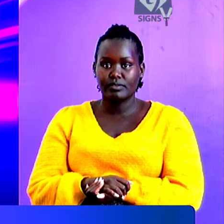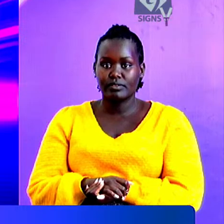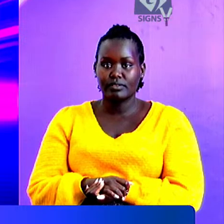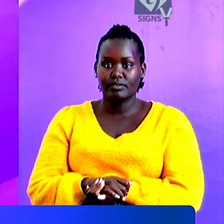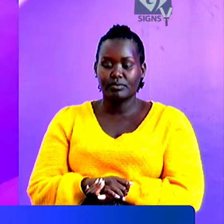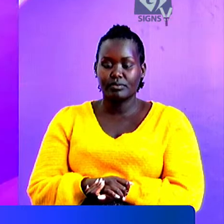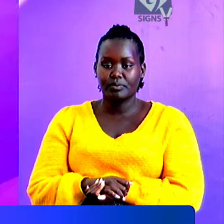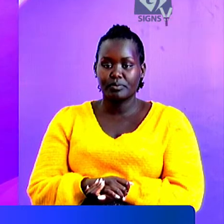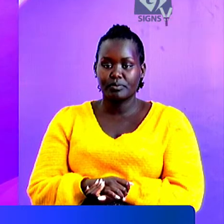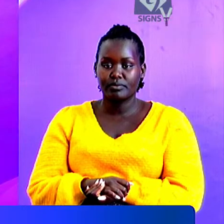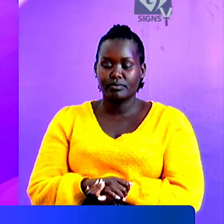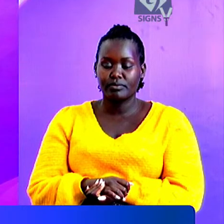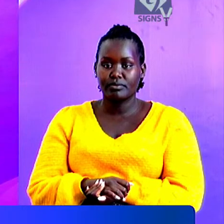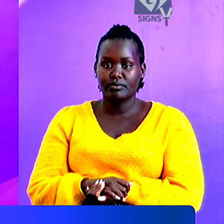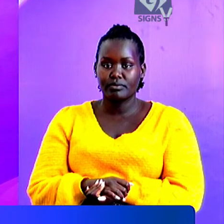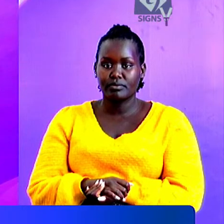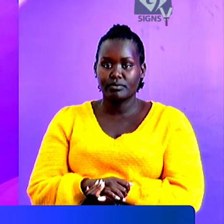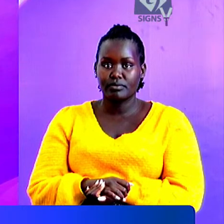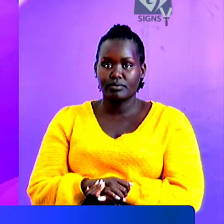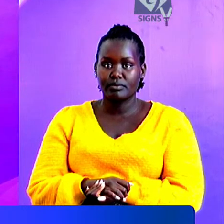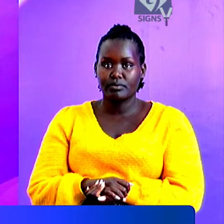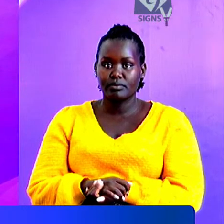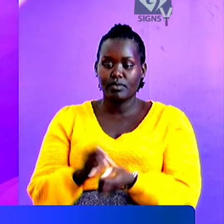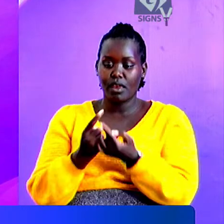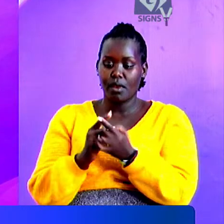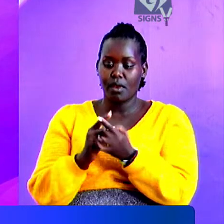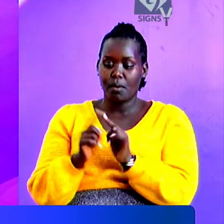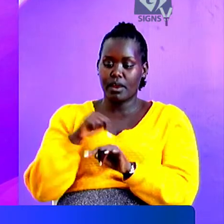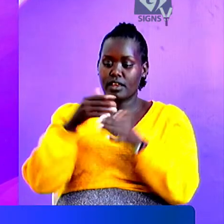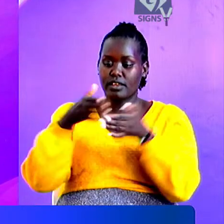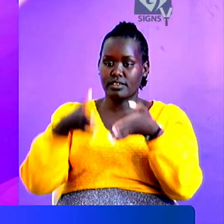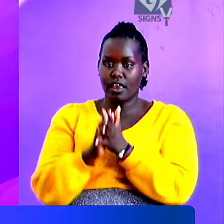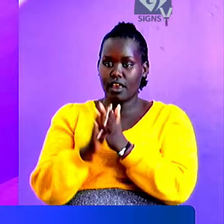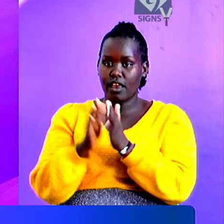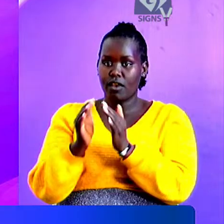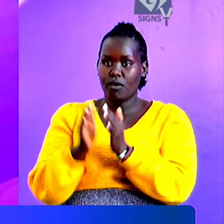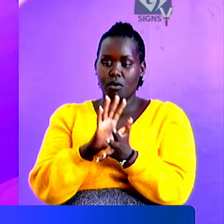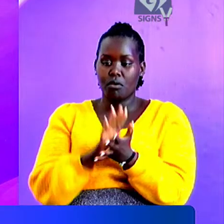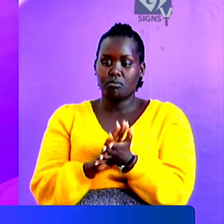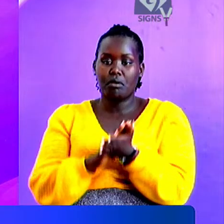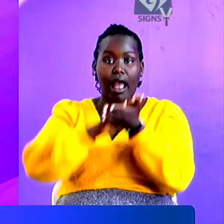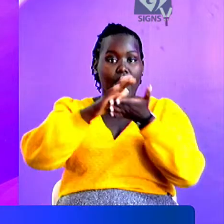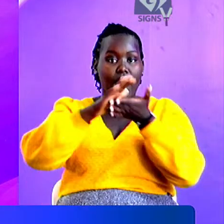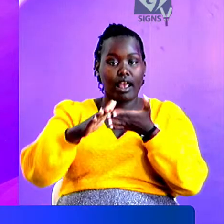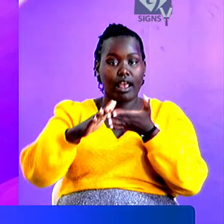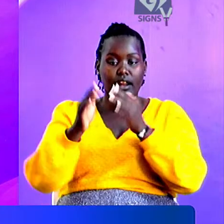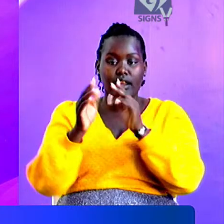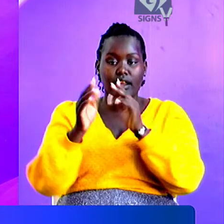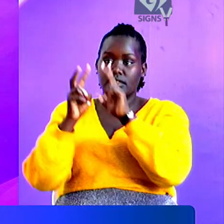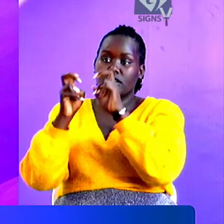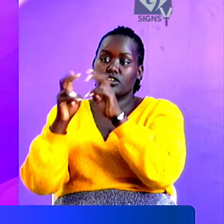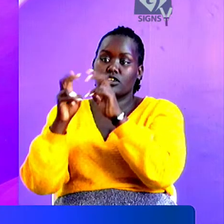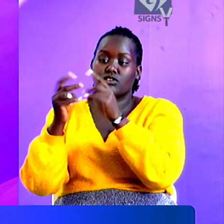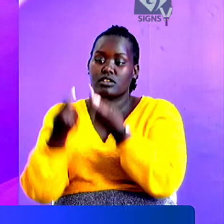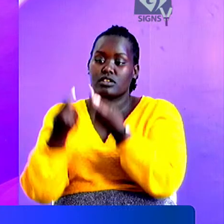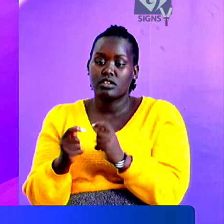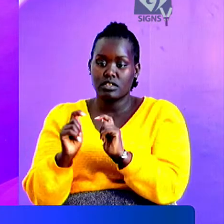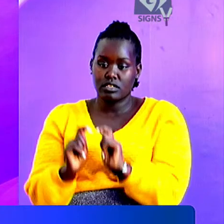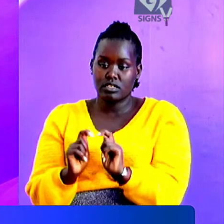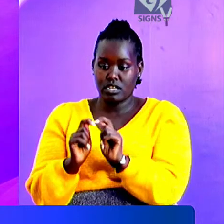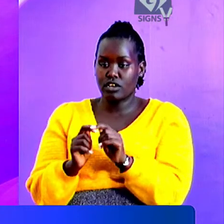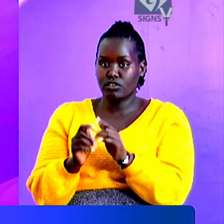it. Yeah. But here we are. Yes. Yes. Still highlighting issues. Yeah. Still trying to agitate for good